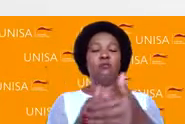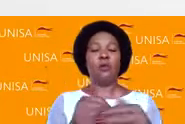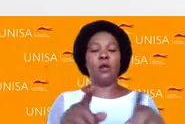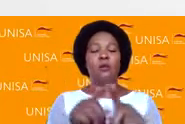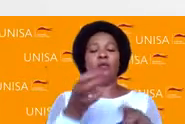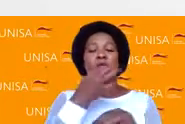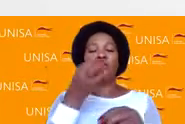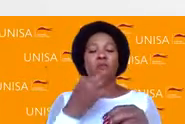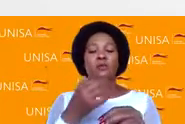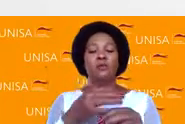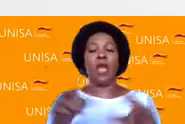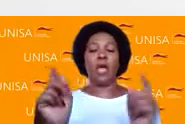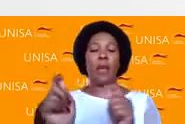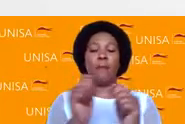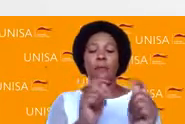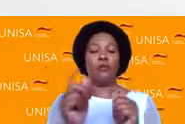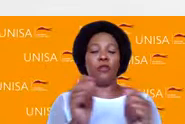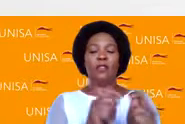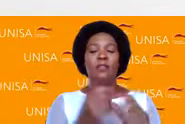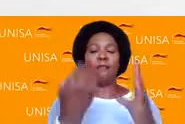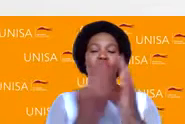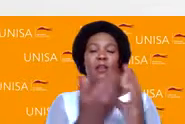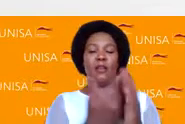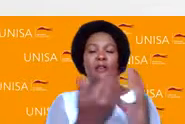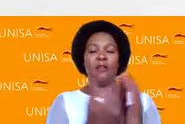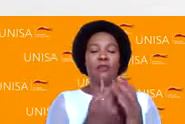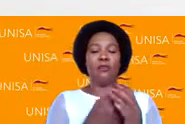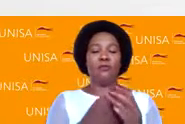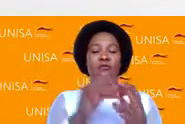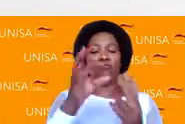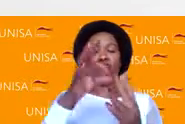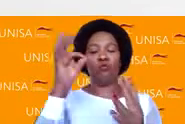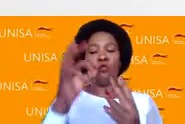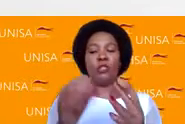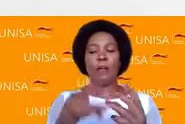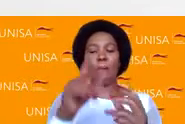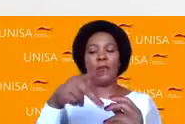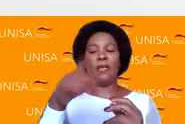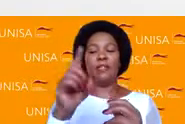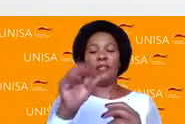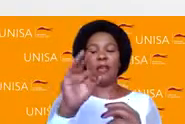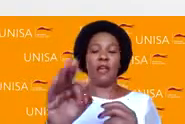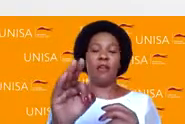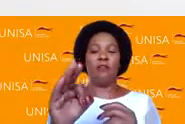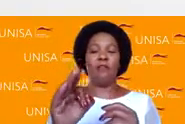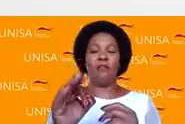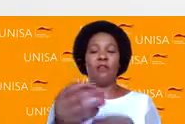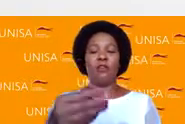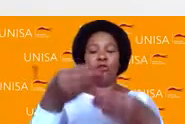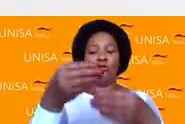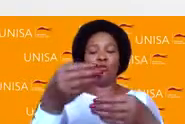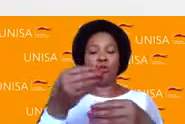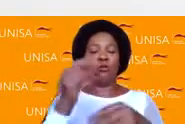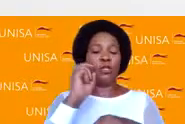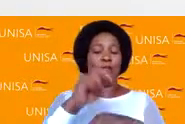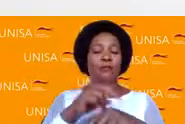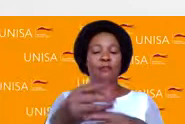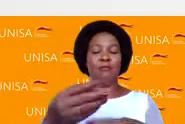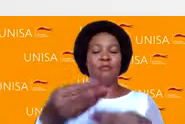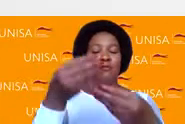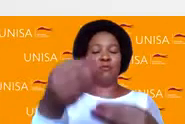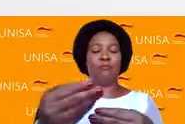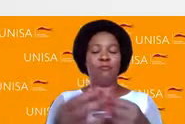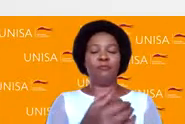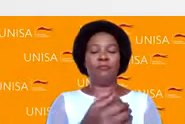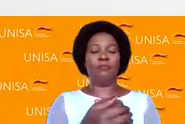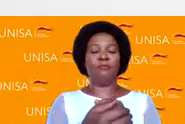file, and it's usually a PDF document that you will submit or need to submit. But your lecturer in the